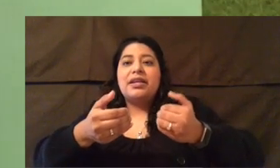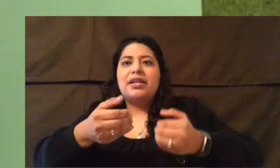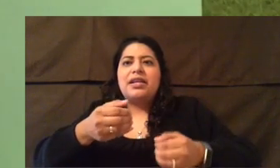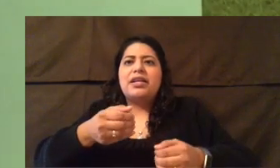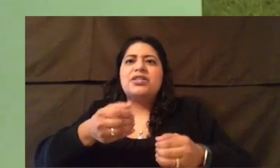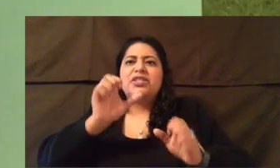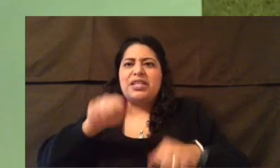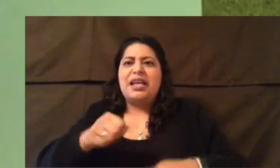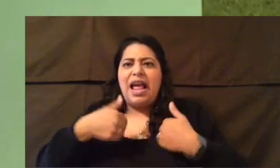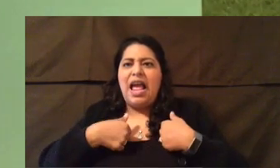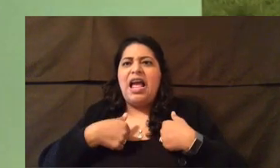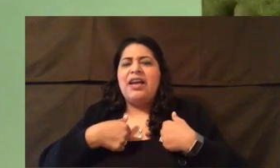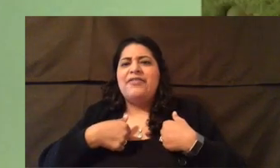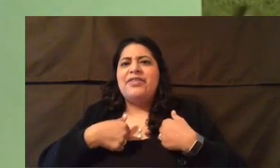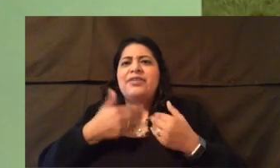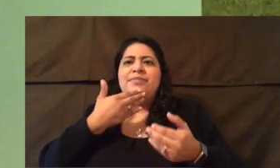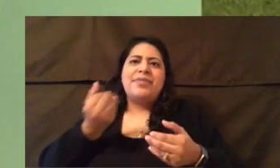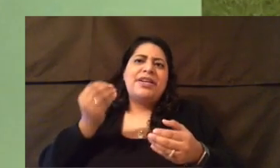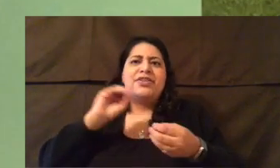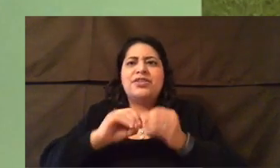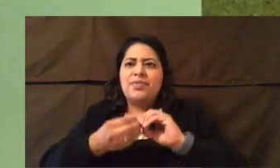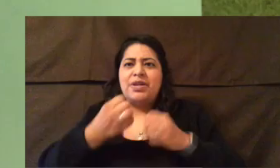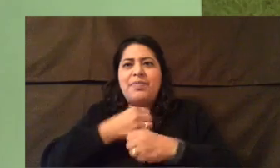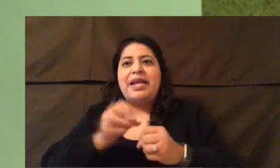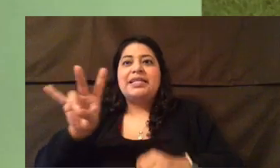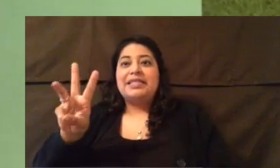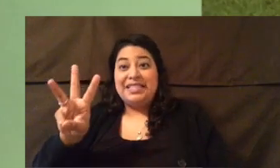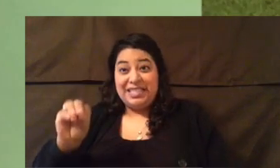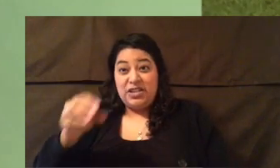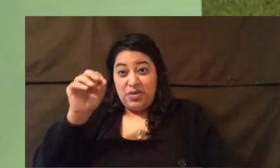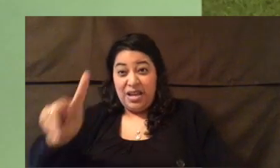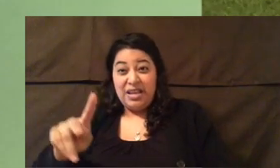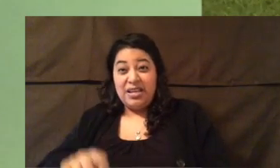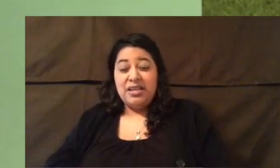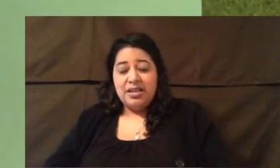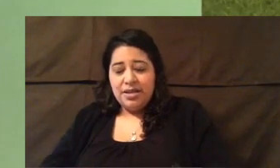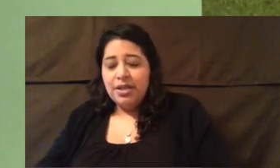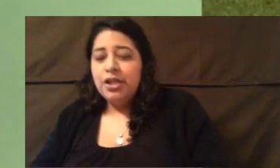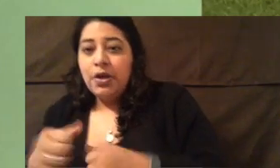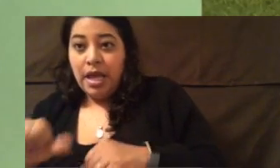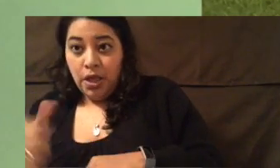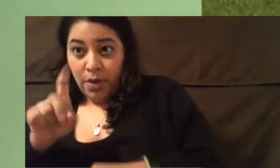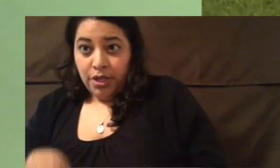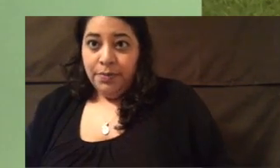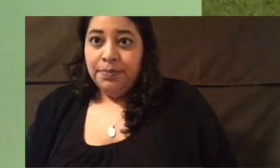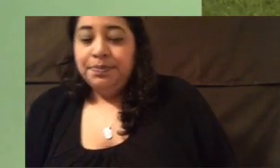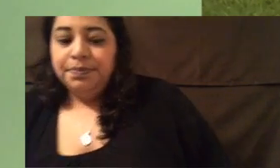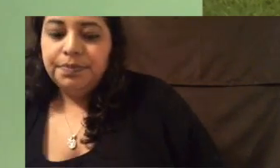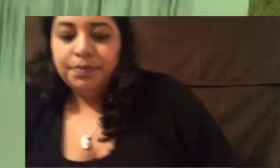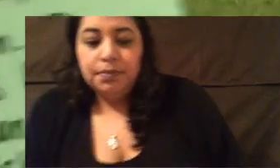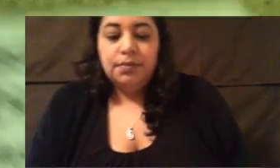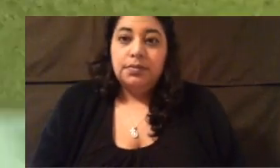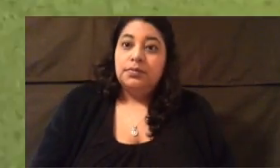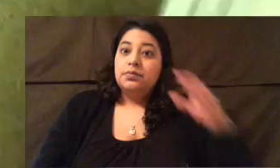that are more compatible to get me to numbers that will add together well to make 60. Okay? All right, let's try